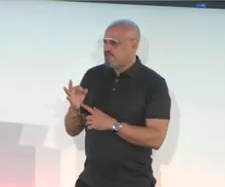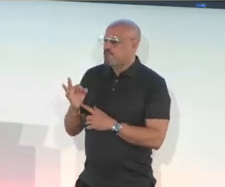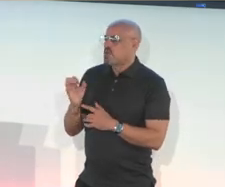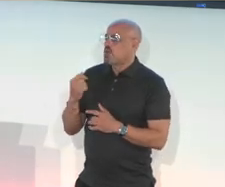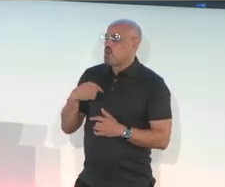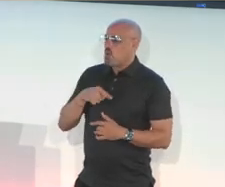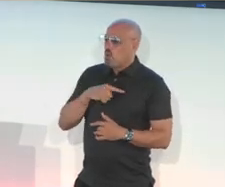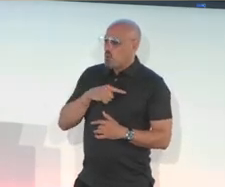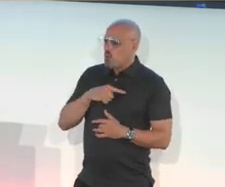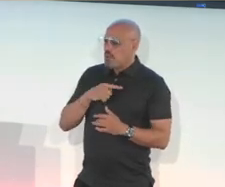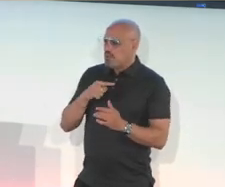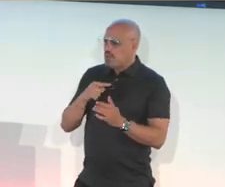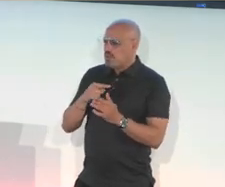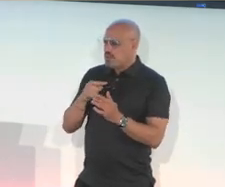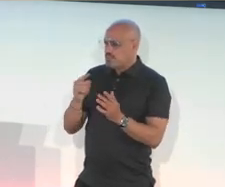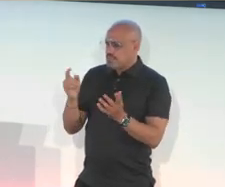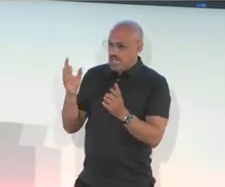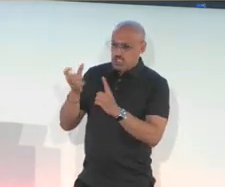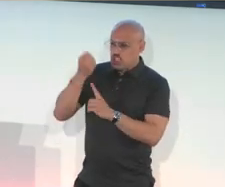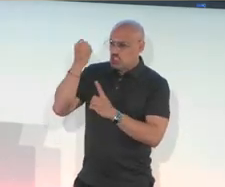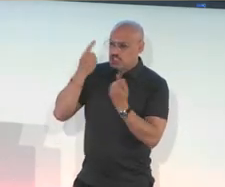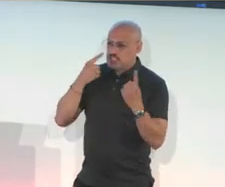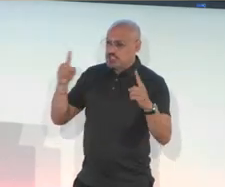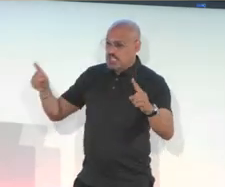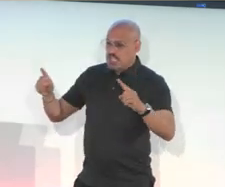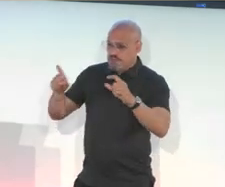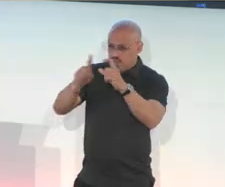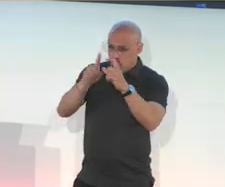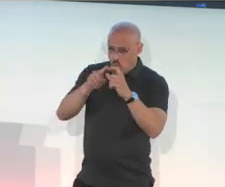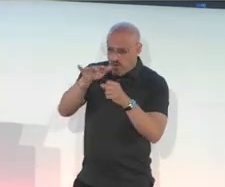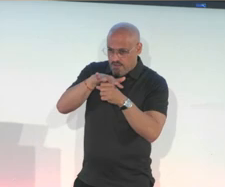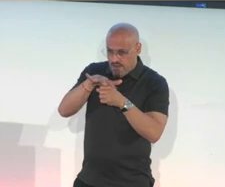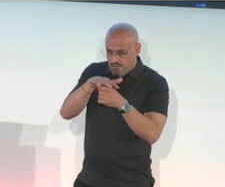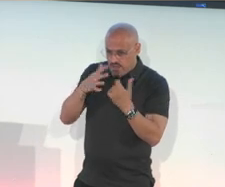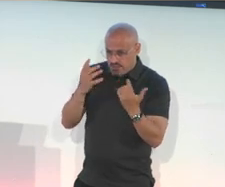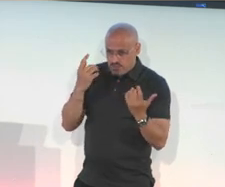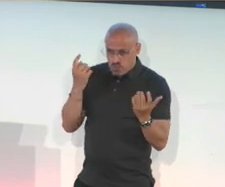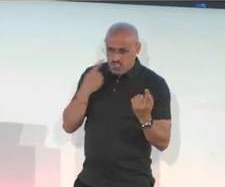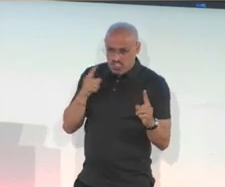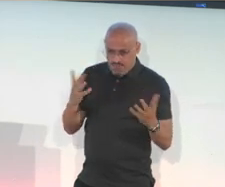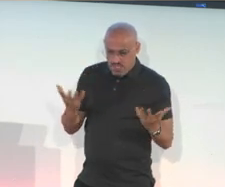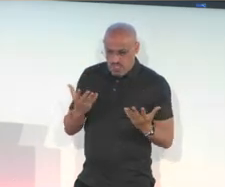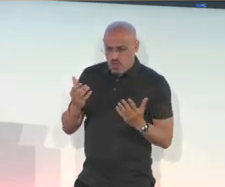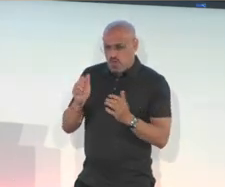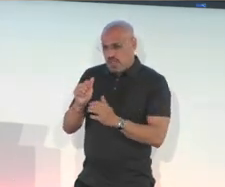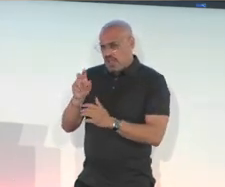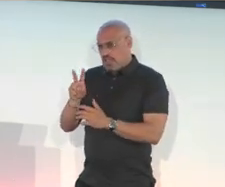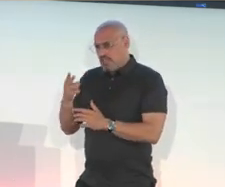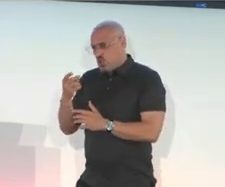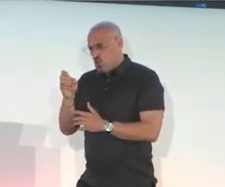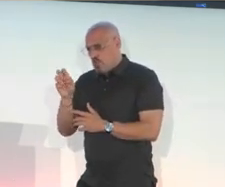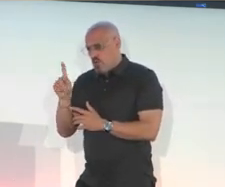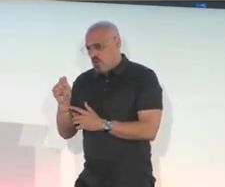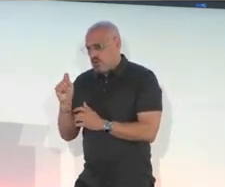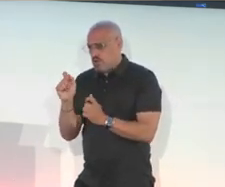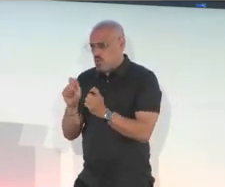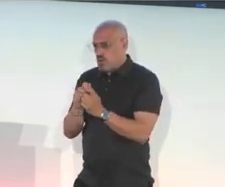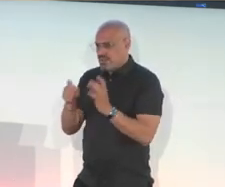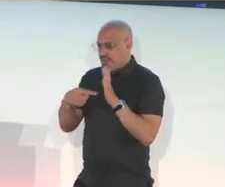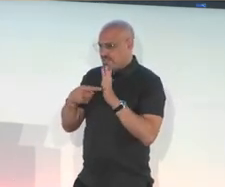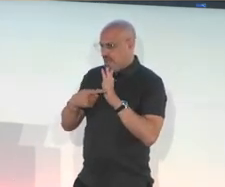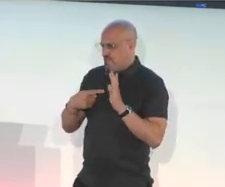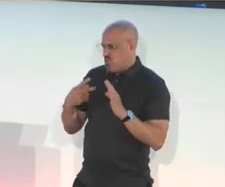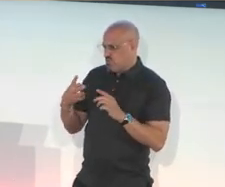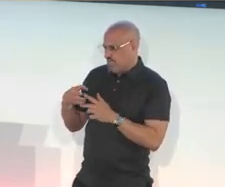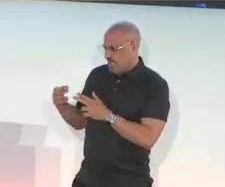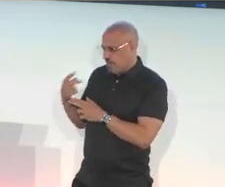we indeed achieve the word error rates that we're achieving here in A.V. Hubert with the example of the clip that I